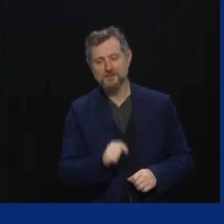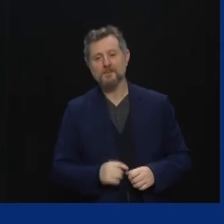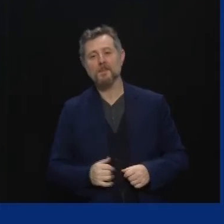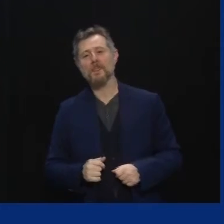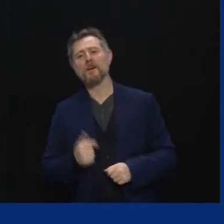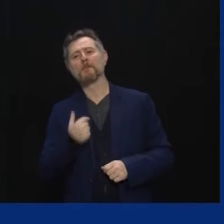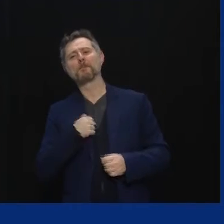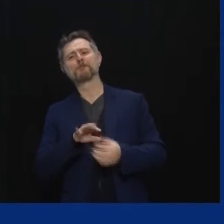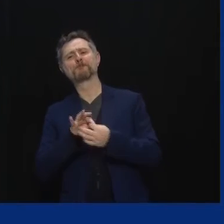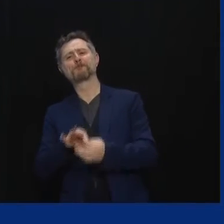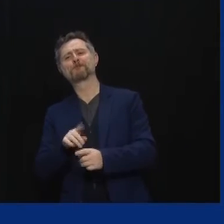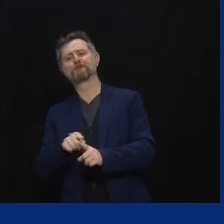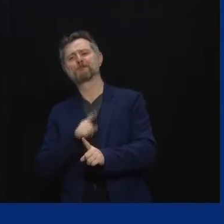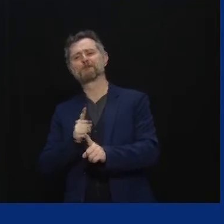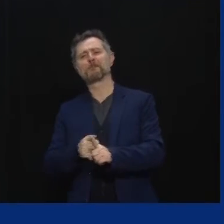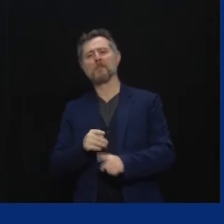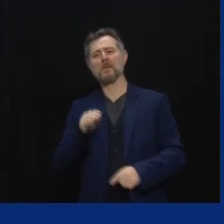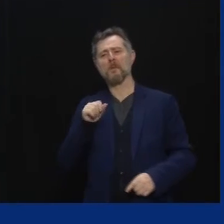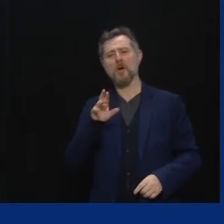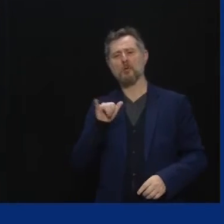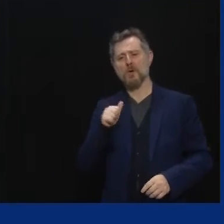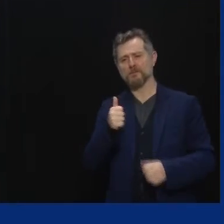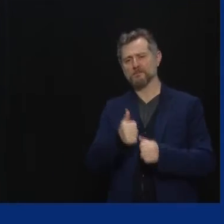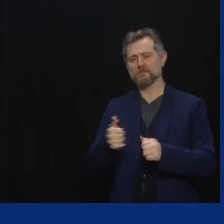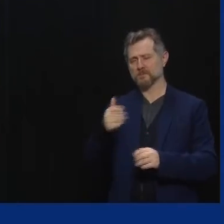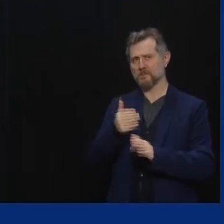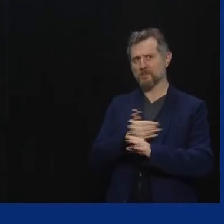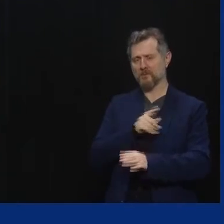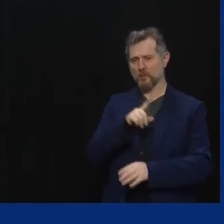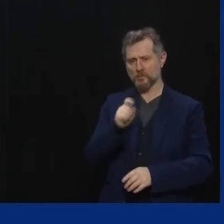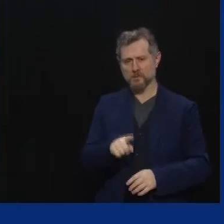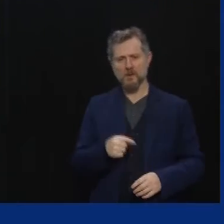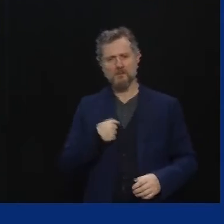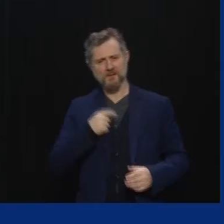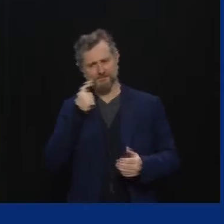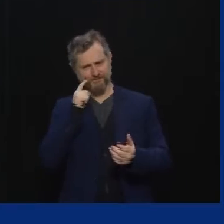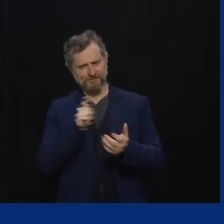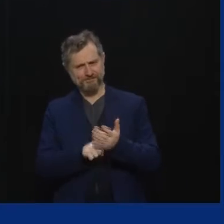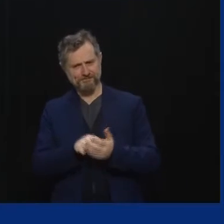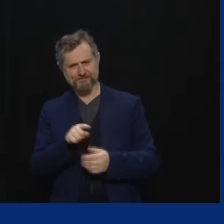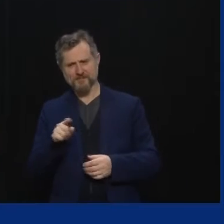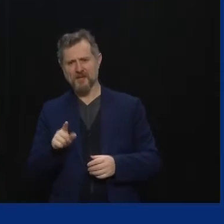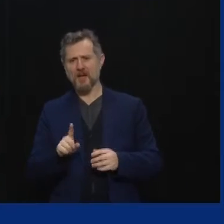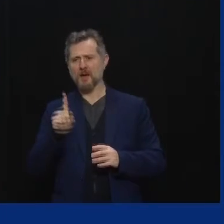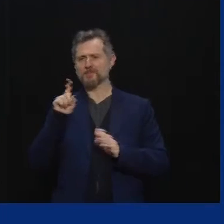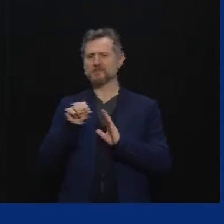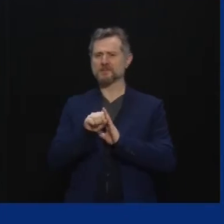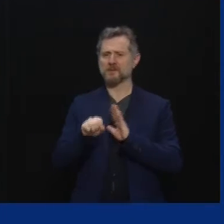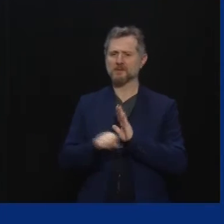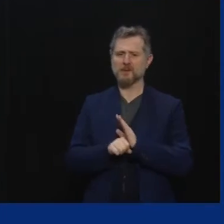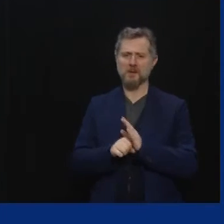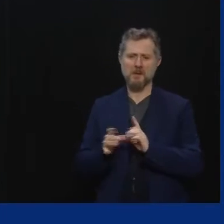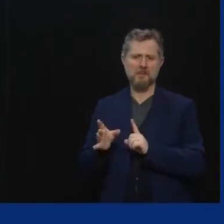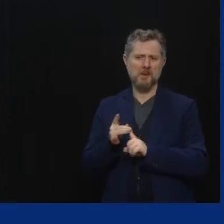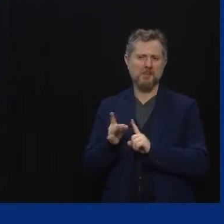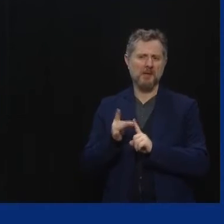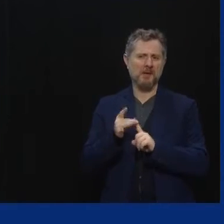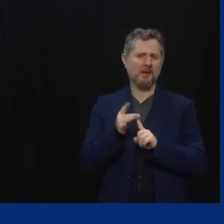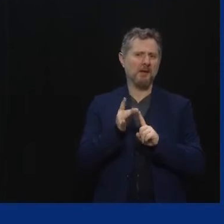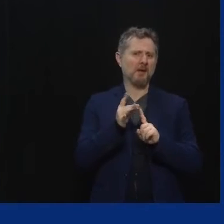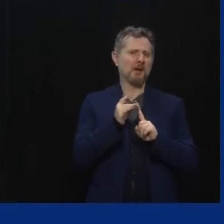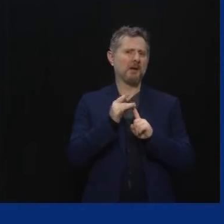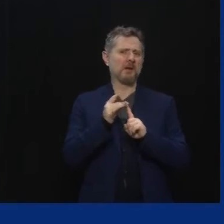question. So we're looking at these numbers upstate, positivity, hospitalizations. What level would they need to reach